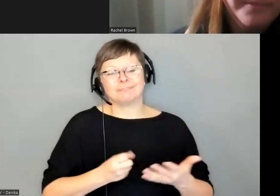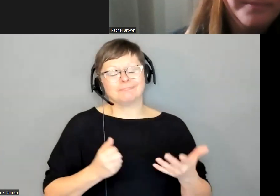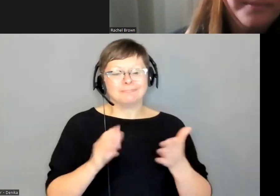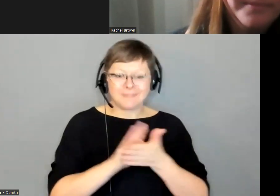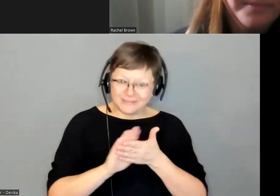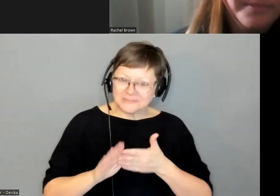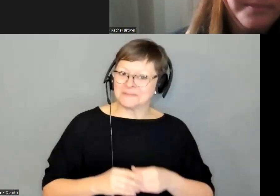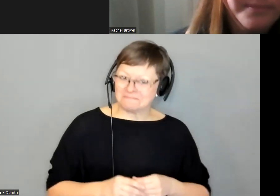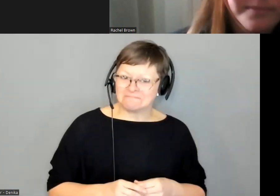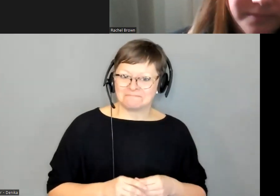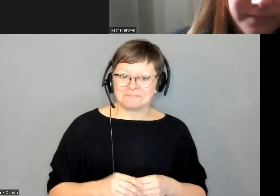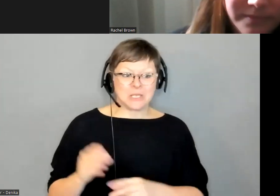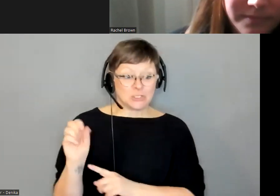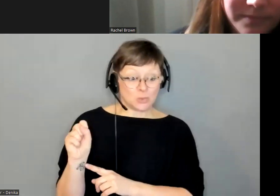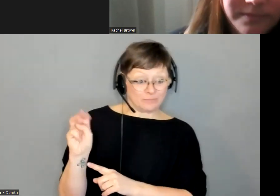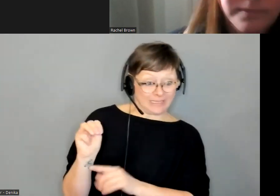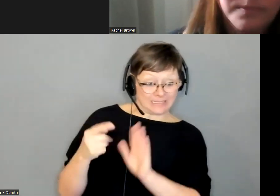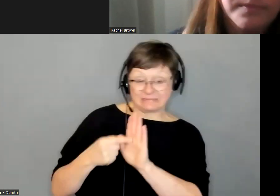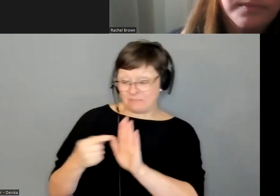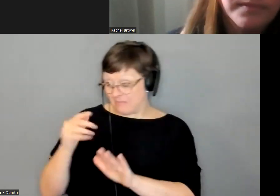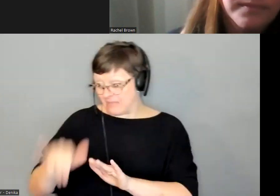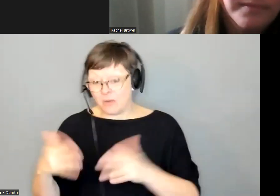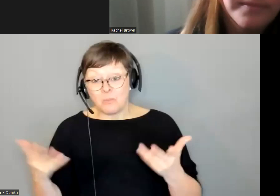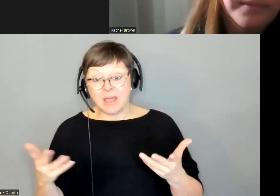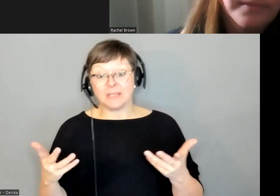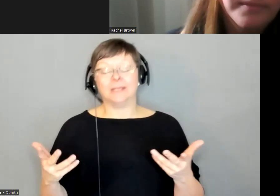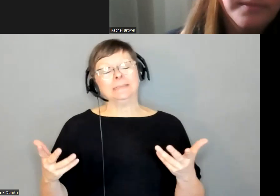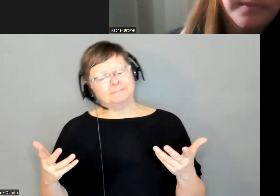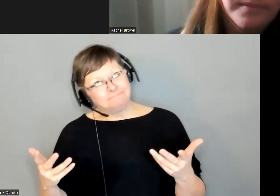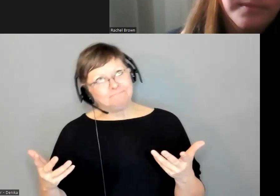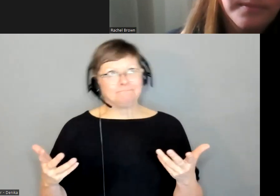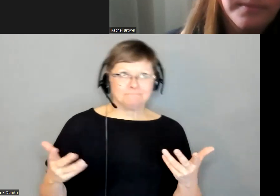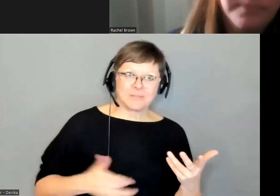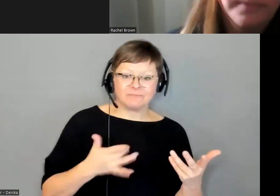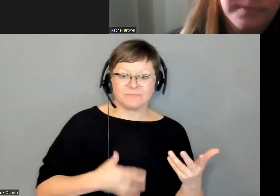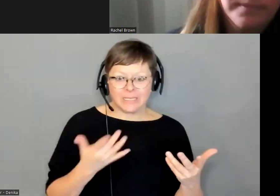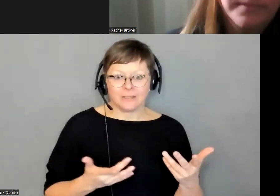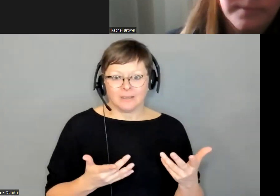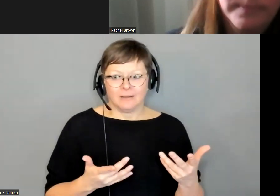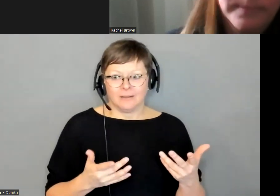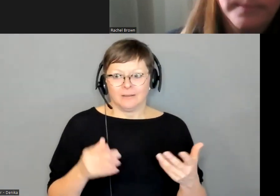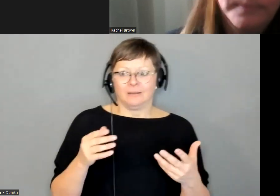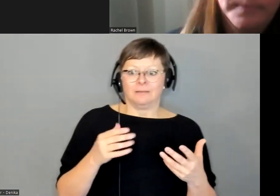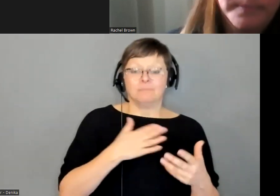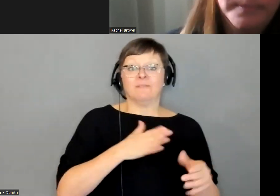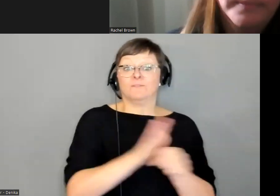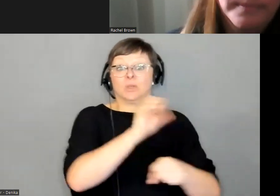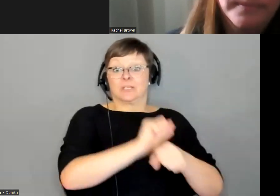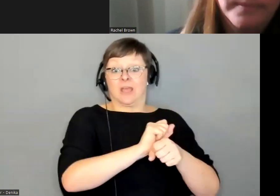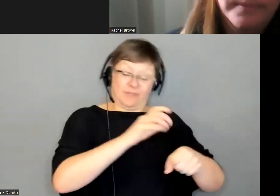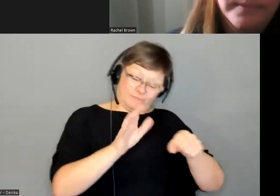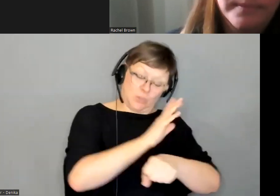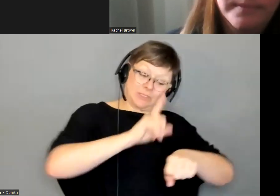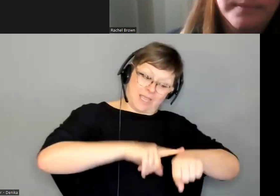Social media can feel like a whole other job on top of our jobs. So it's nice